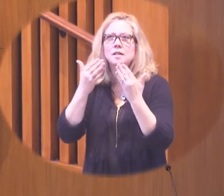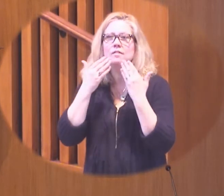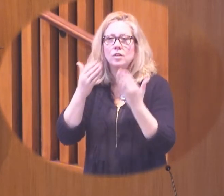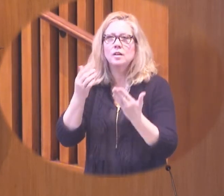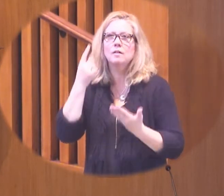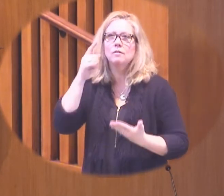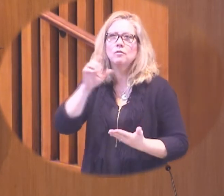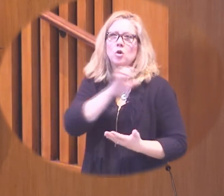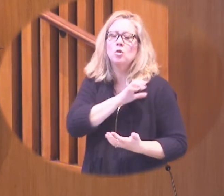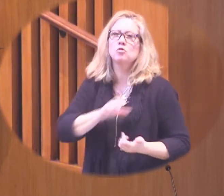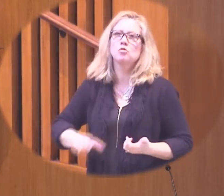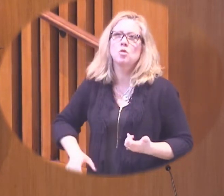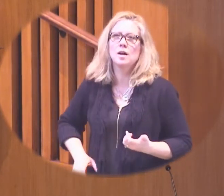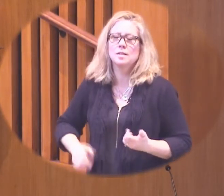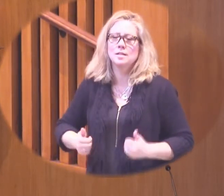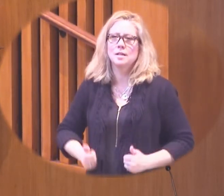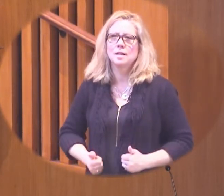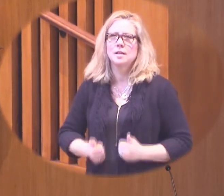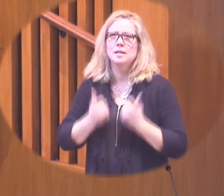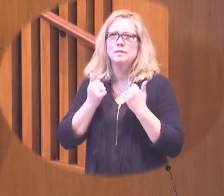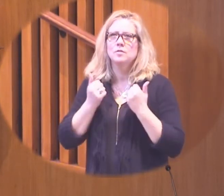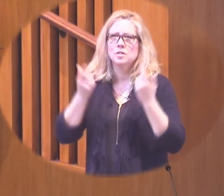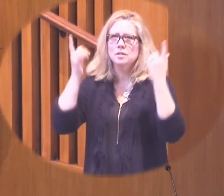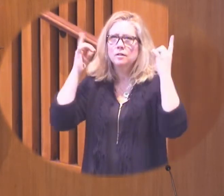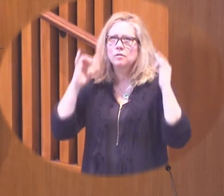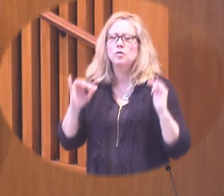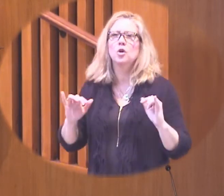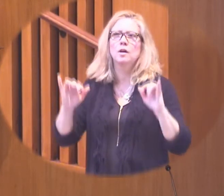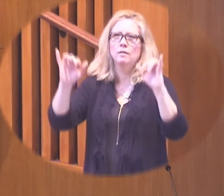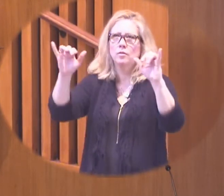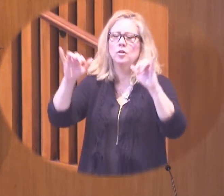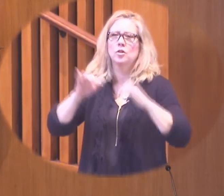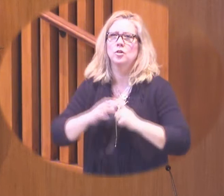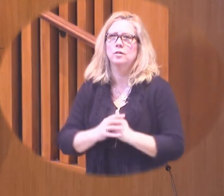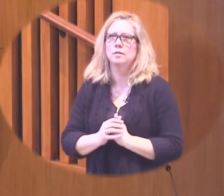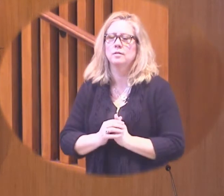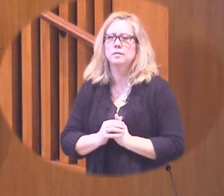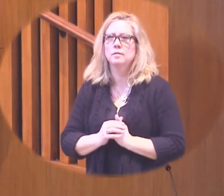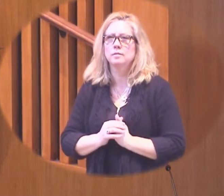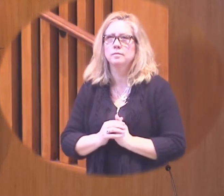Christ, who lives for all eternity.